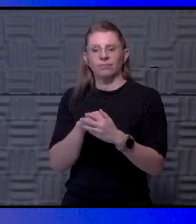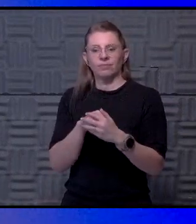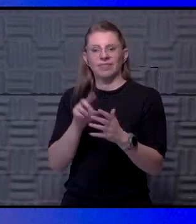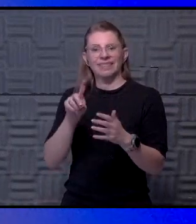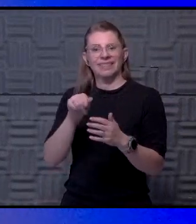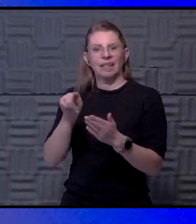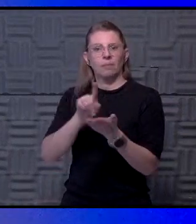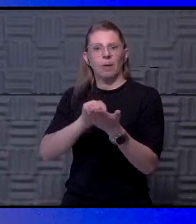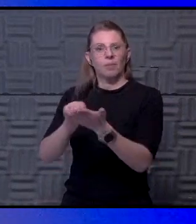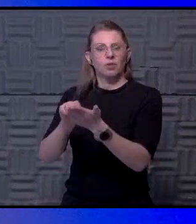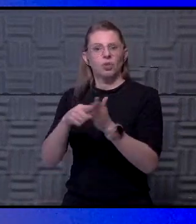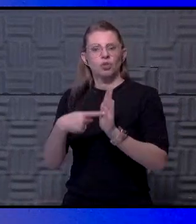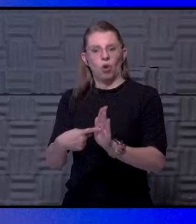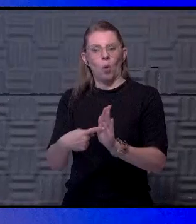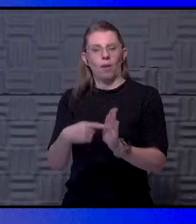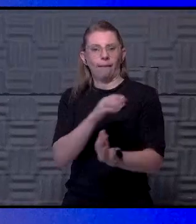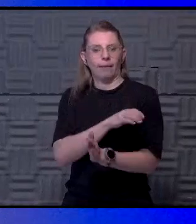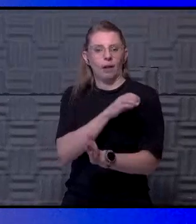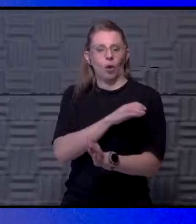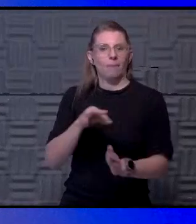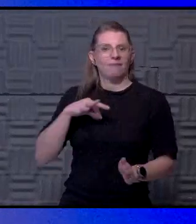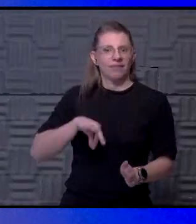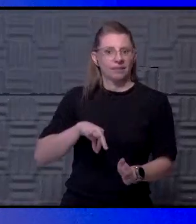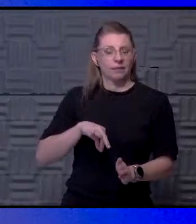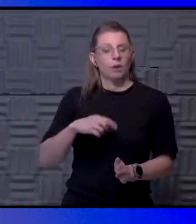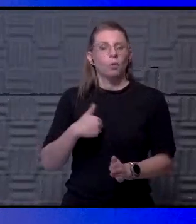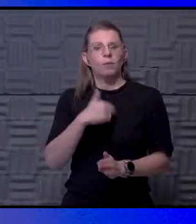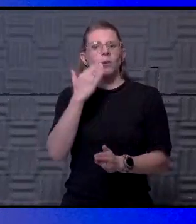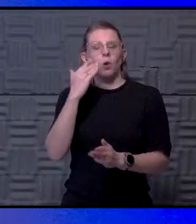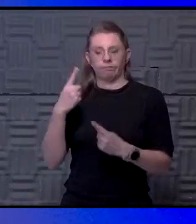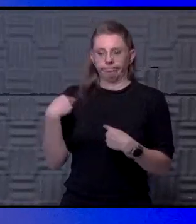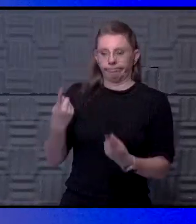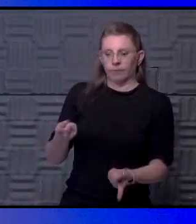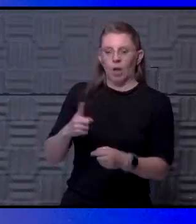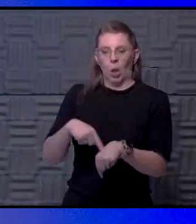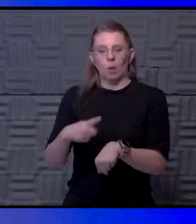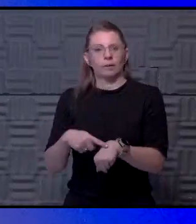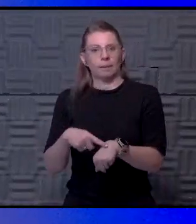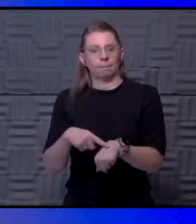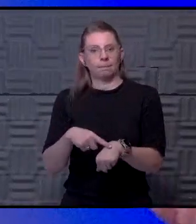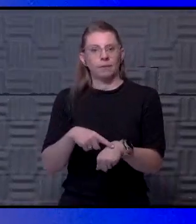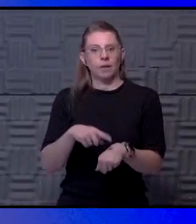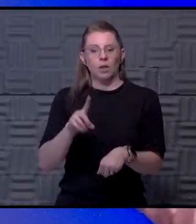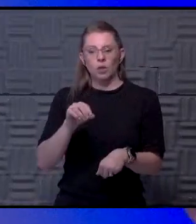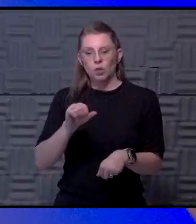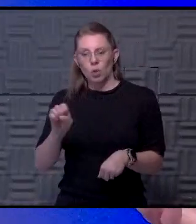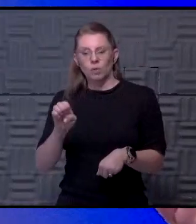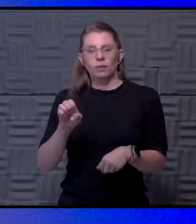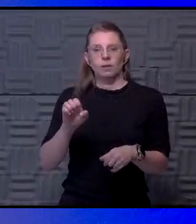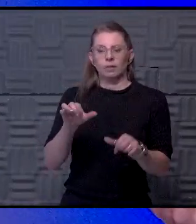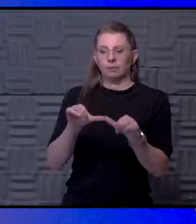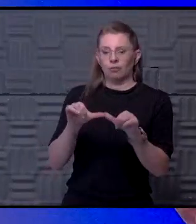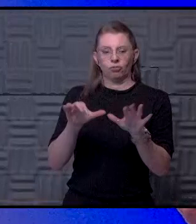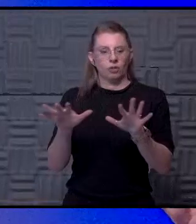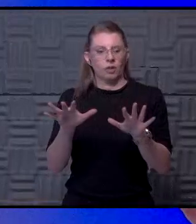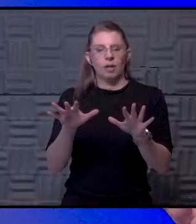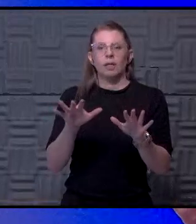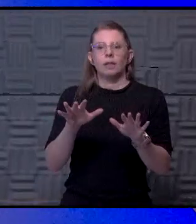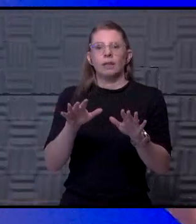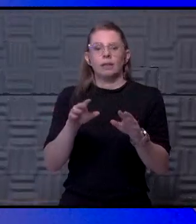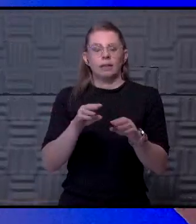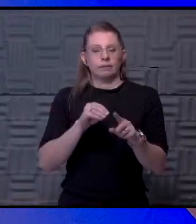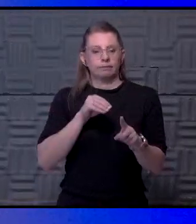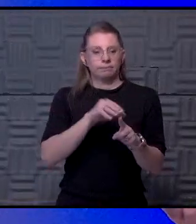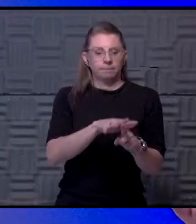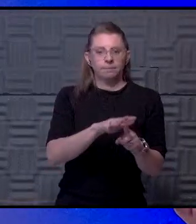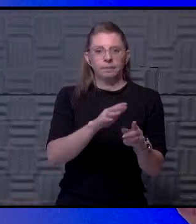data published showing those clinical benefits. So we've known for a long time that dosimetrically, so if you compare the distribution of radiation,